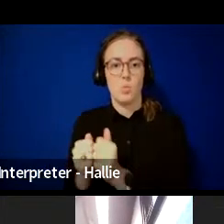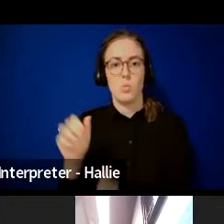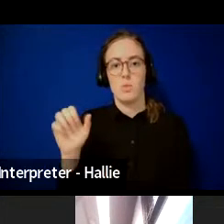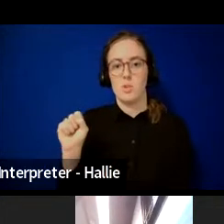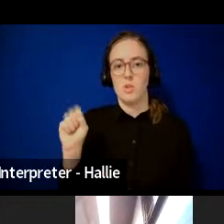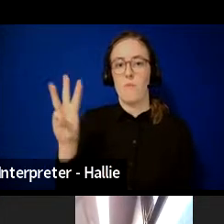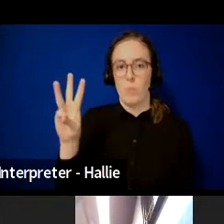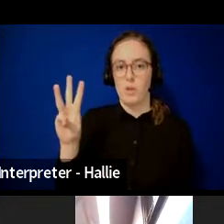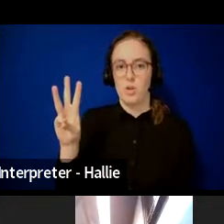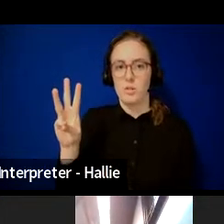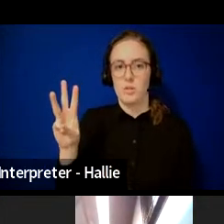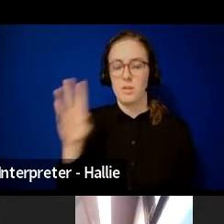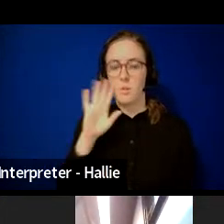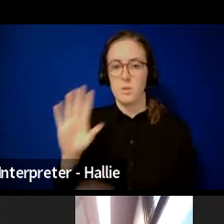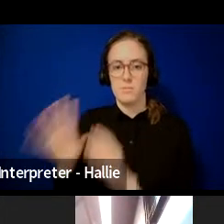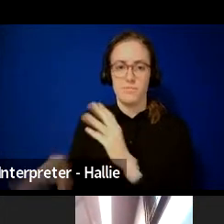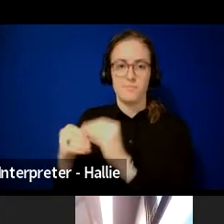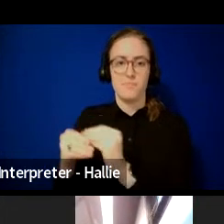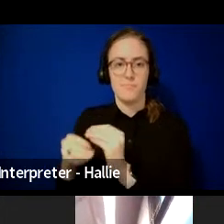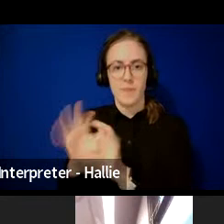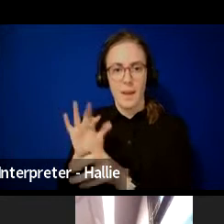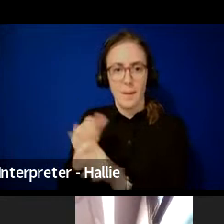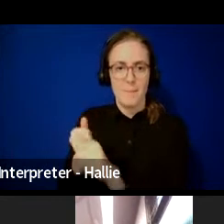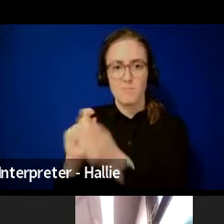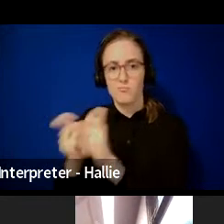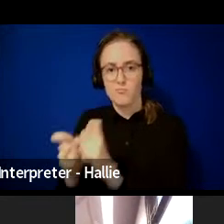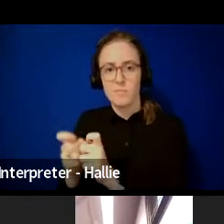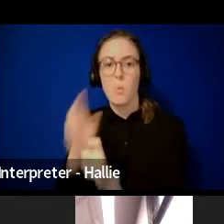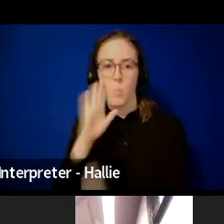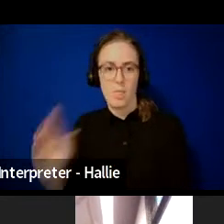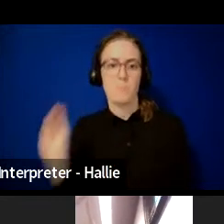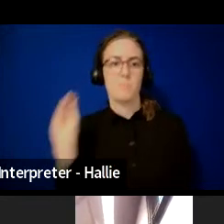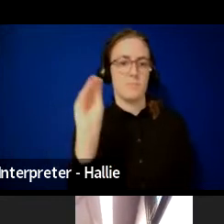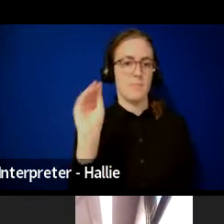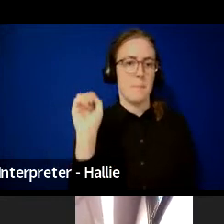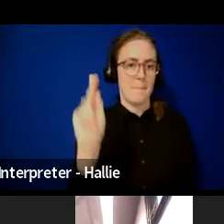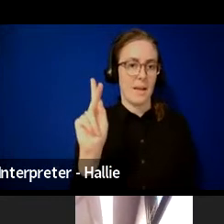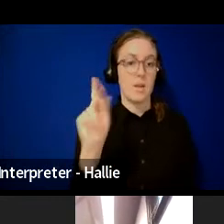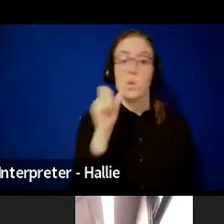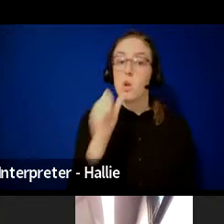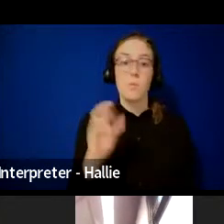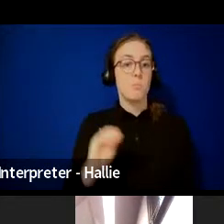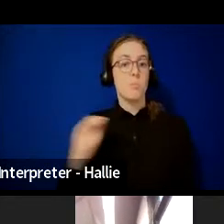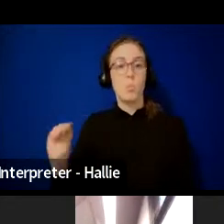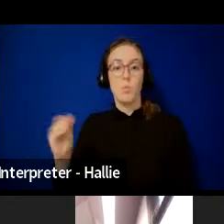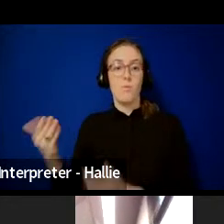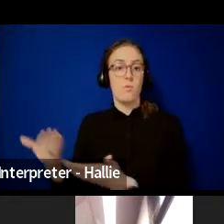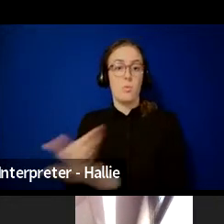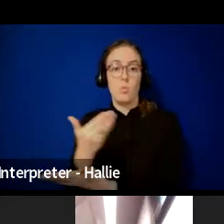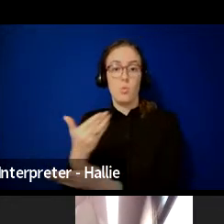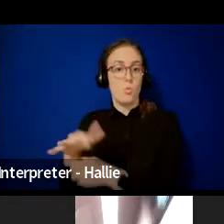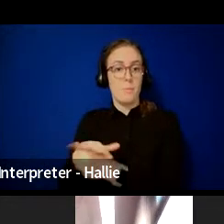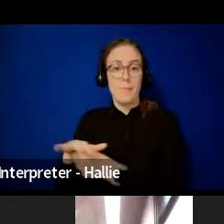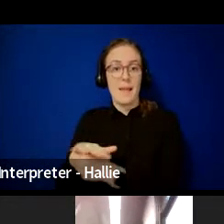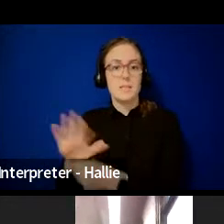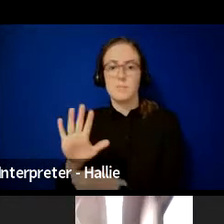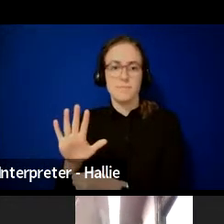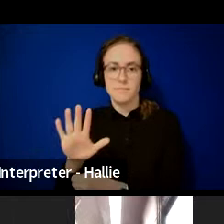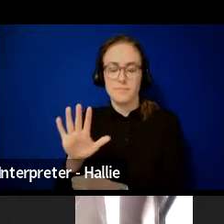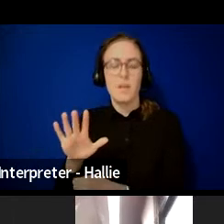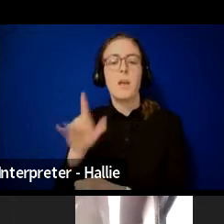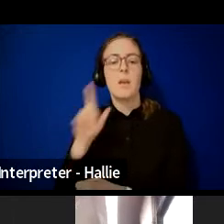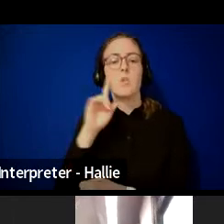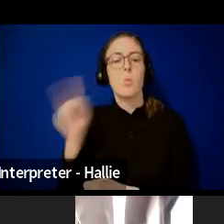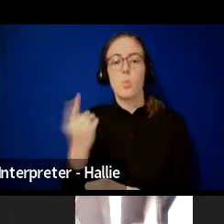back to where it was. So it wasn't moved, it wasn't placed in a different location. It was taken by our technical branch to be